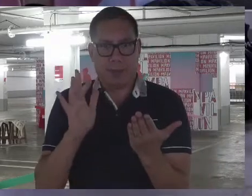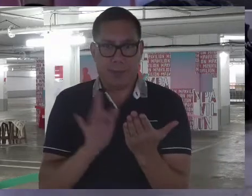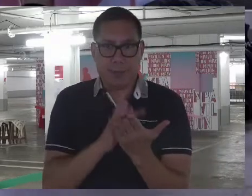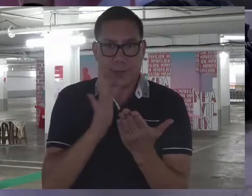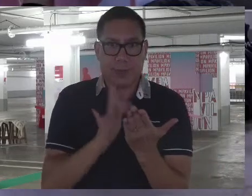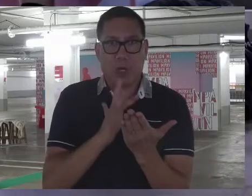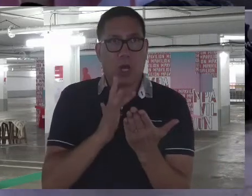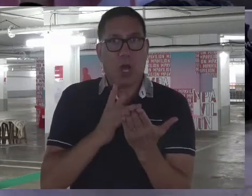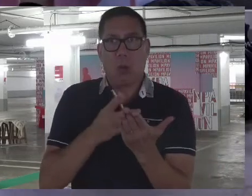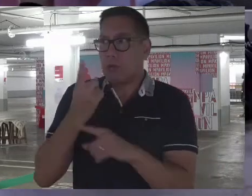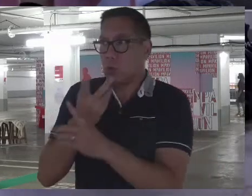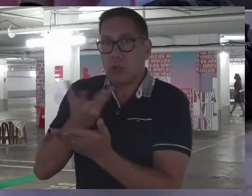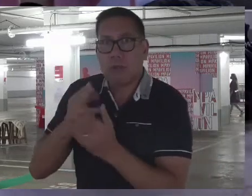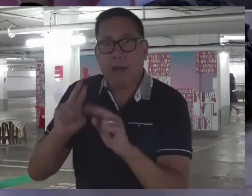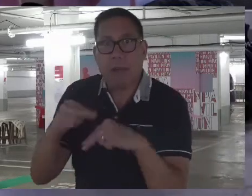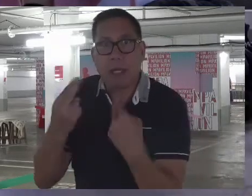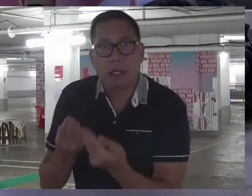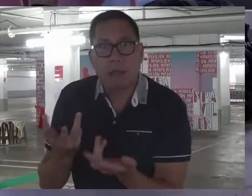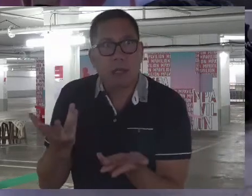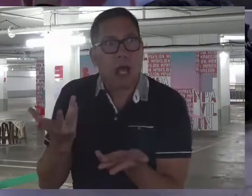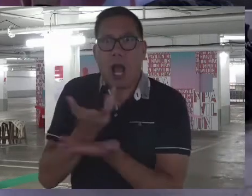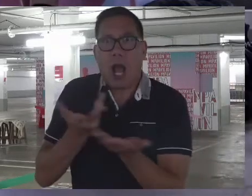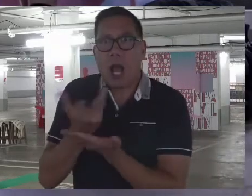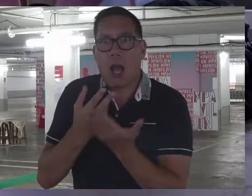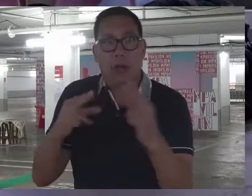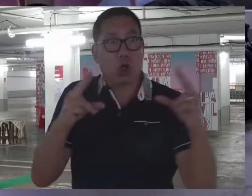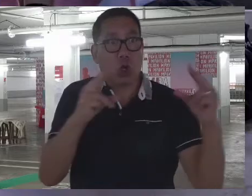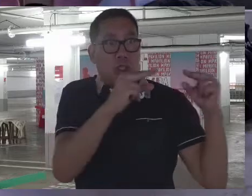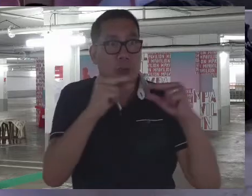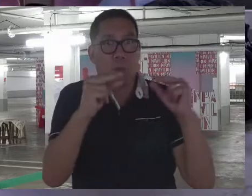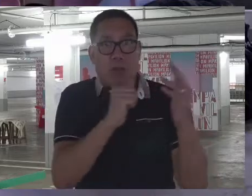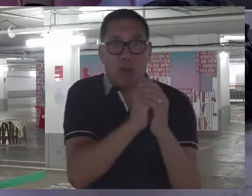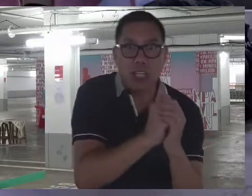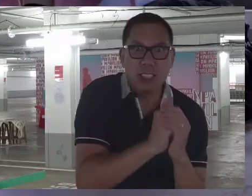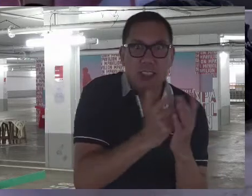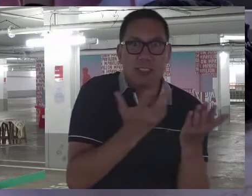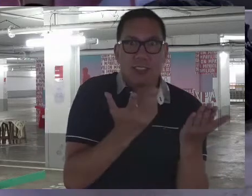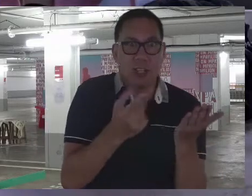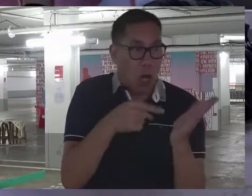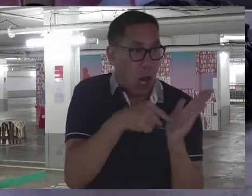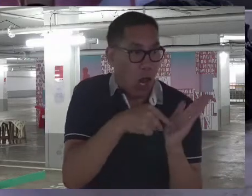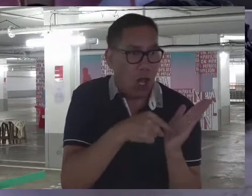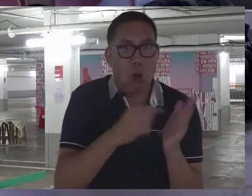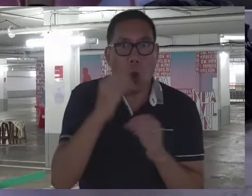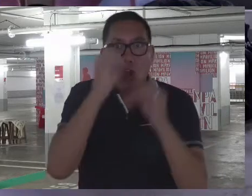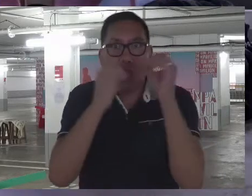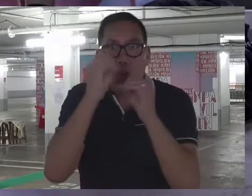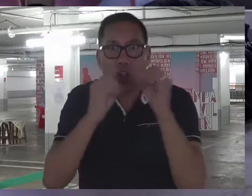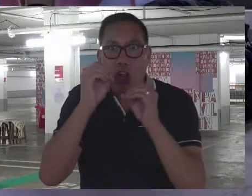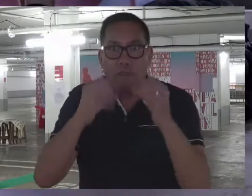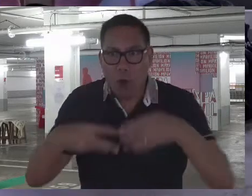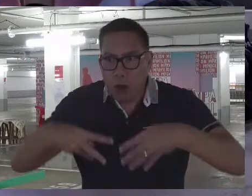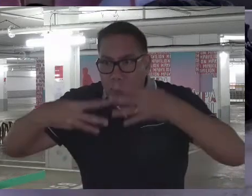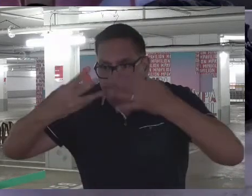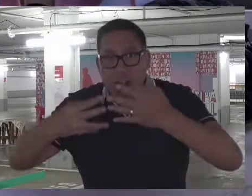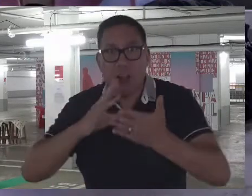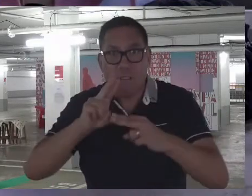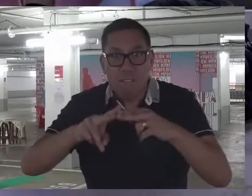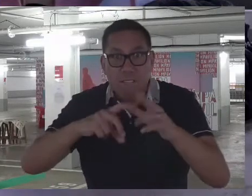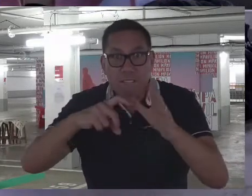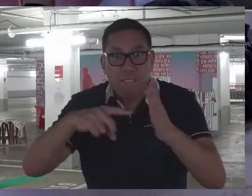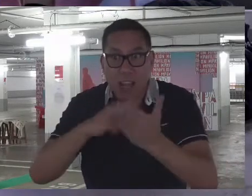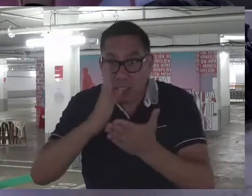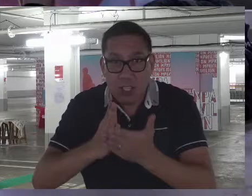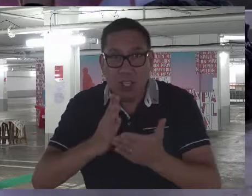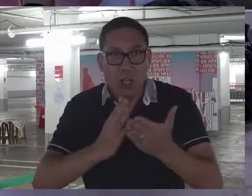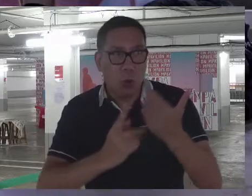family conversations, our gossip with our friends, our Googling for facts about what may be popping up on the